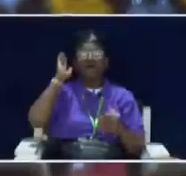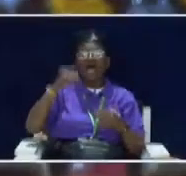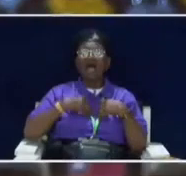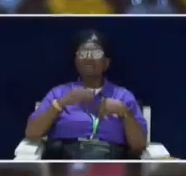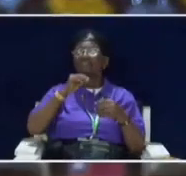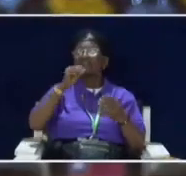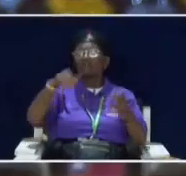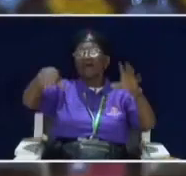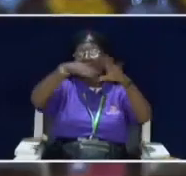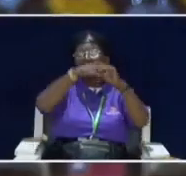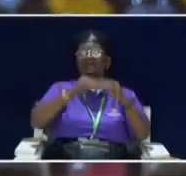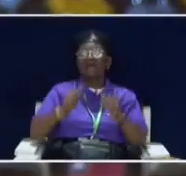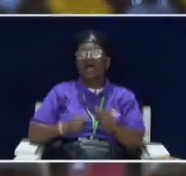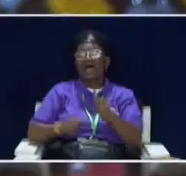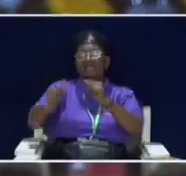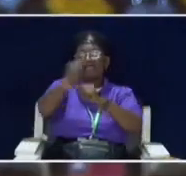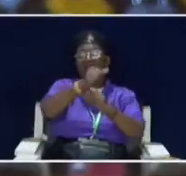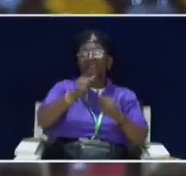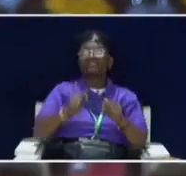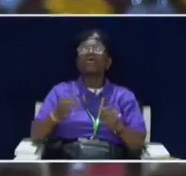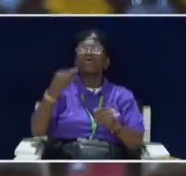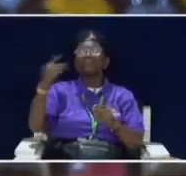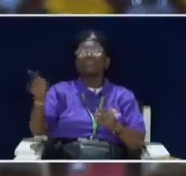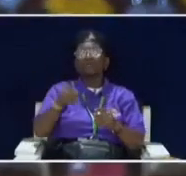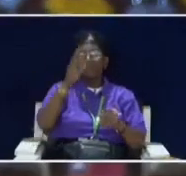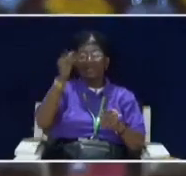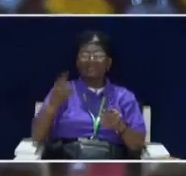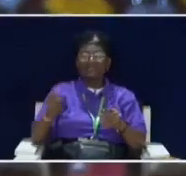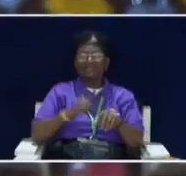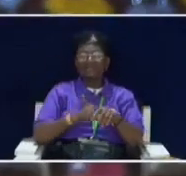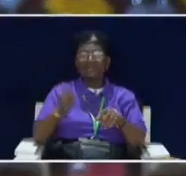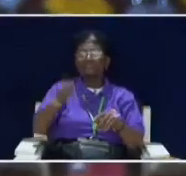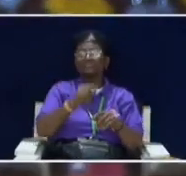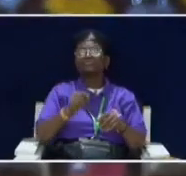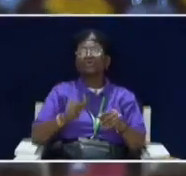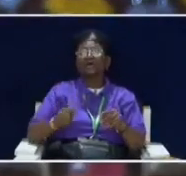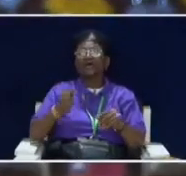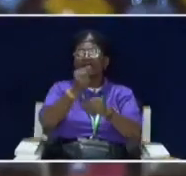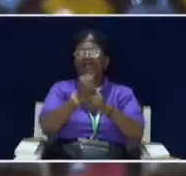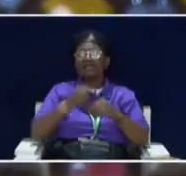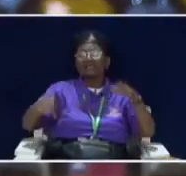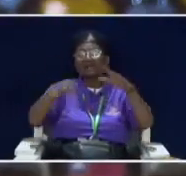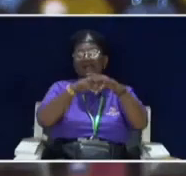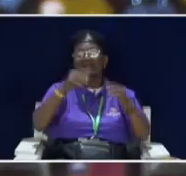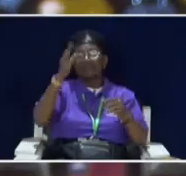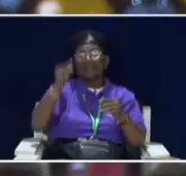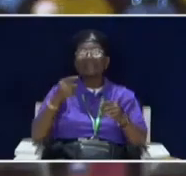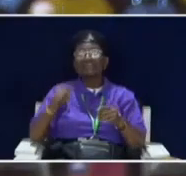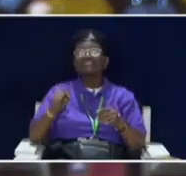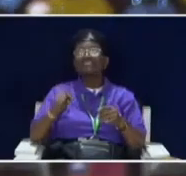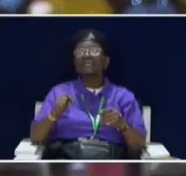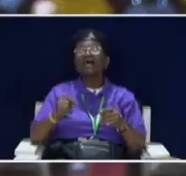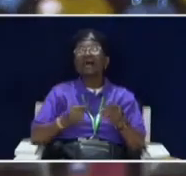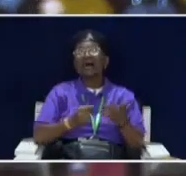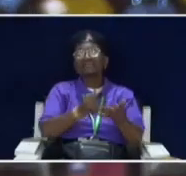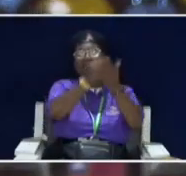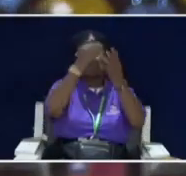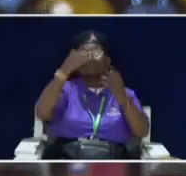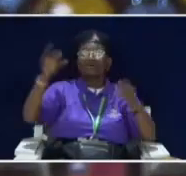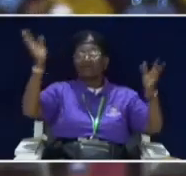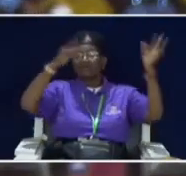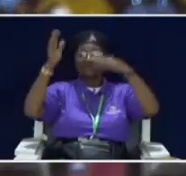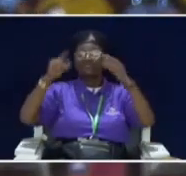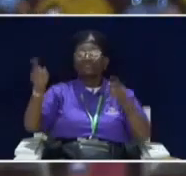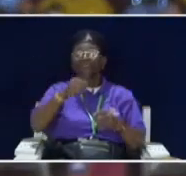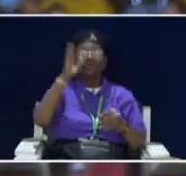you, but by the time you get married with the assistance of this wind of favor that is coming, you would have gone past them in every other